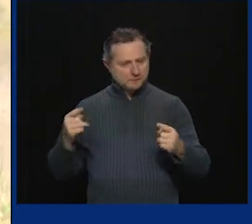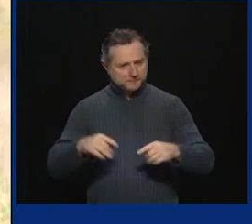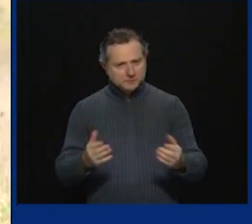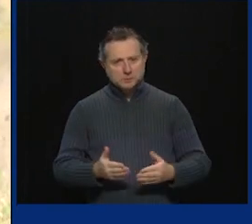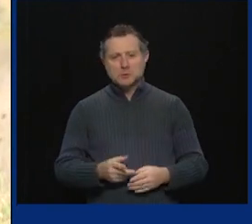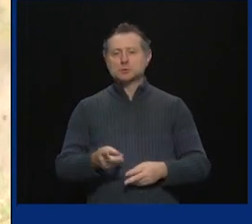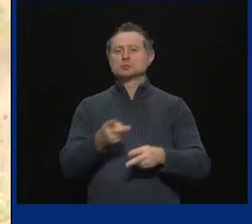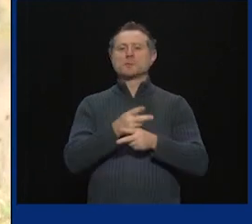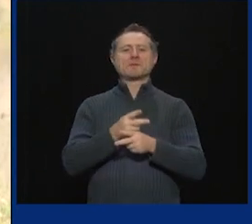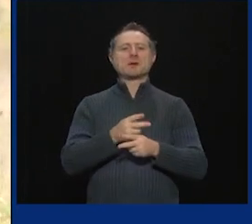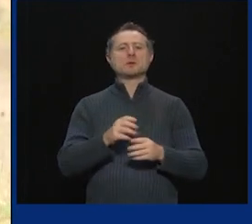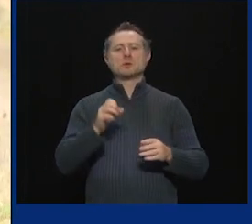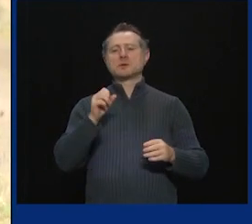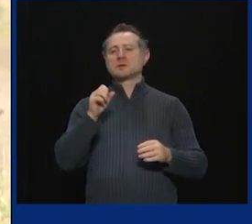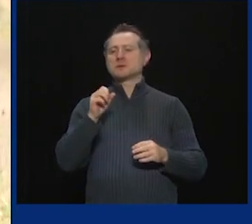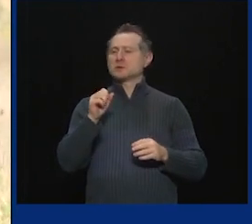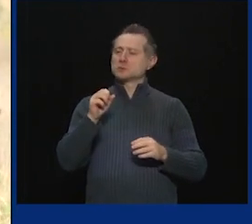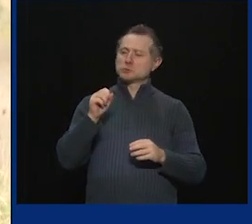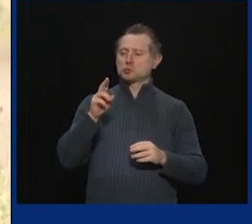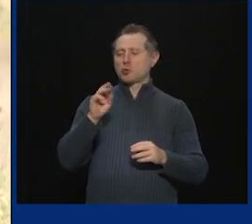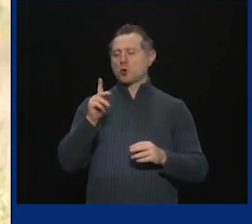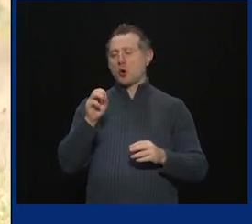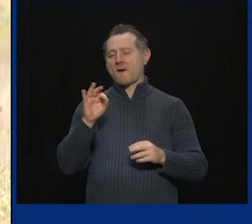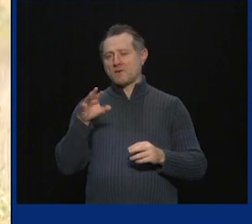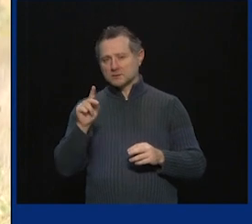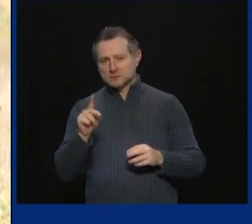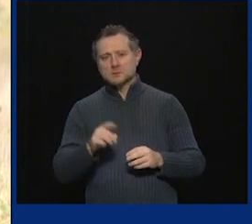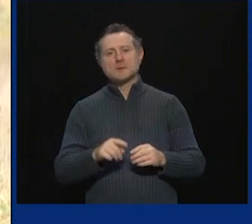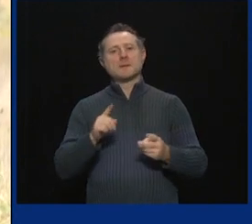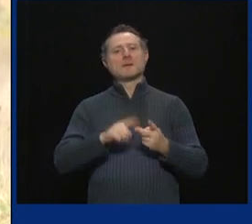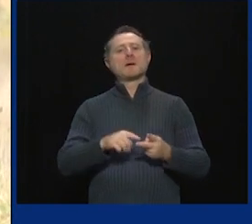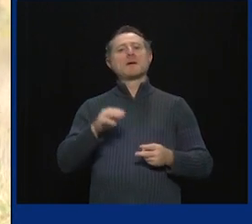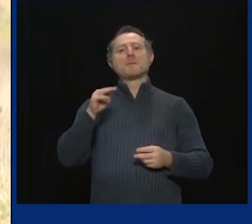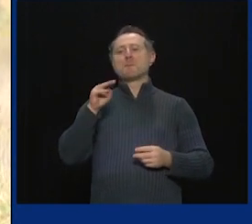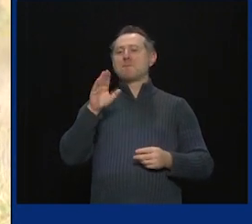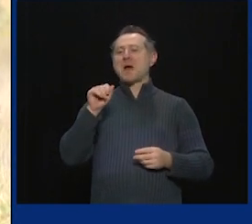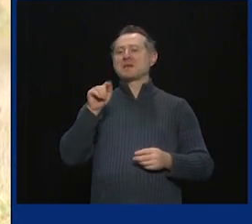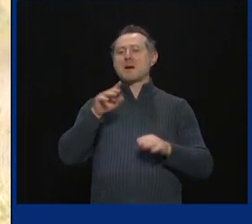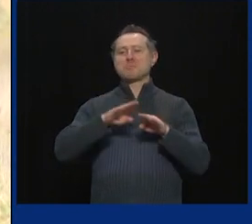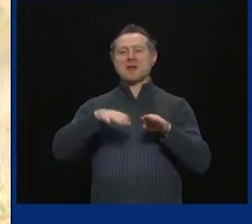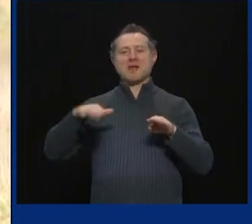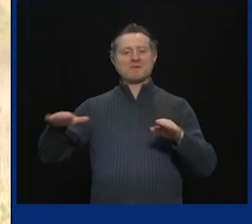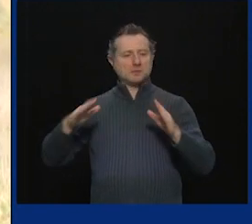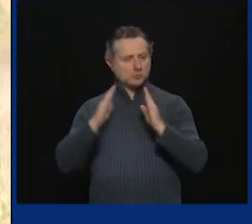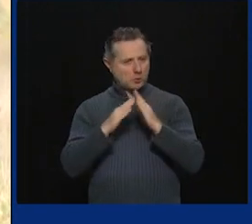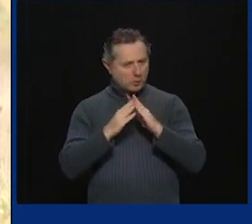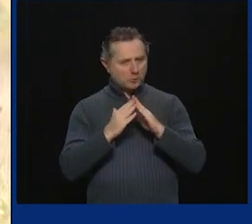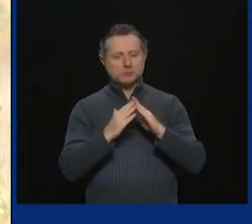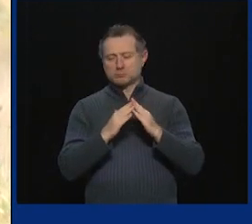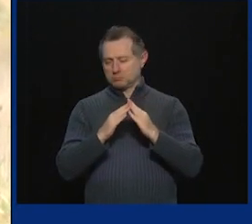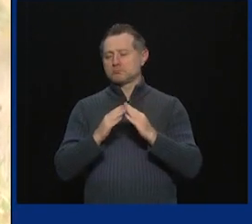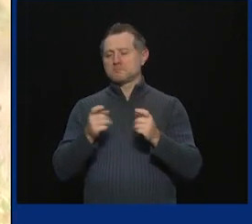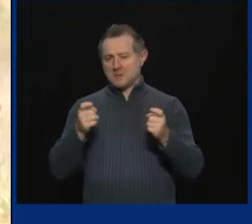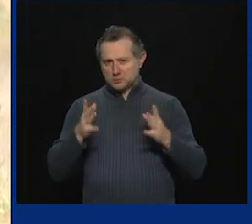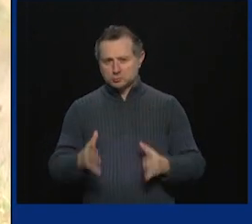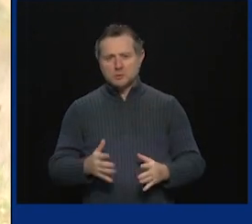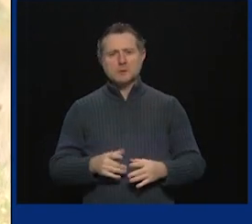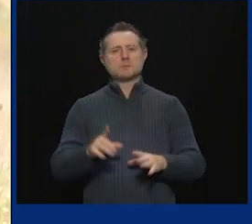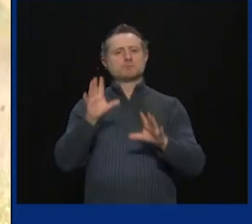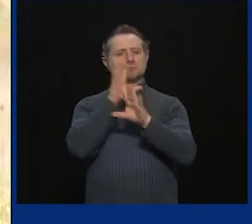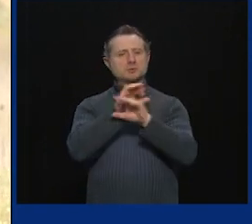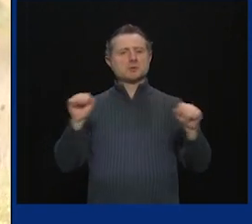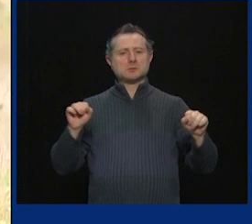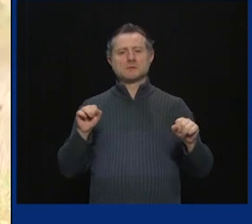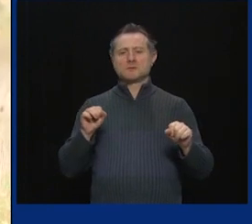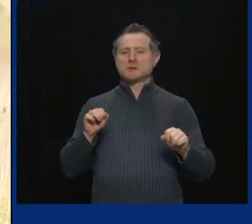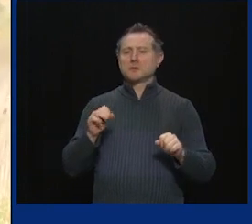the City of Batavia, and John Fiskus, Superintendent of the Oakfield, Alabama School District. I also want to acknowledge the members of the Town Board of